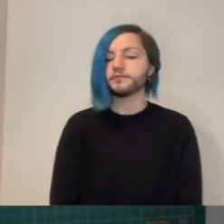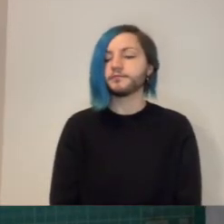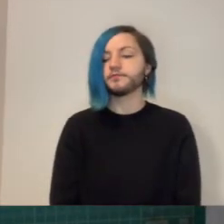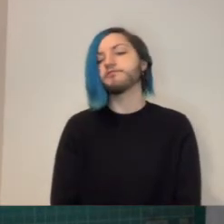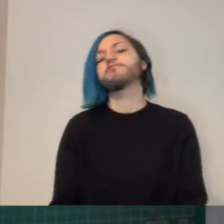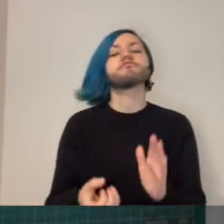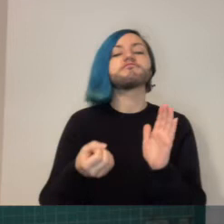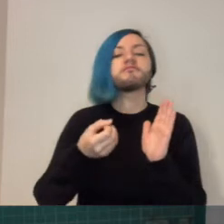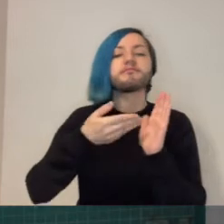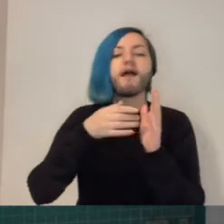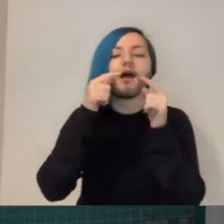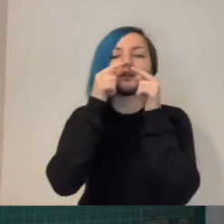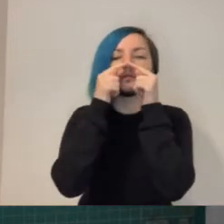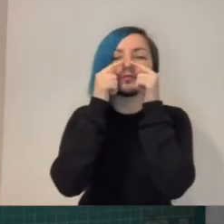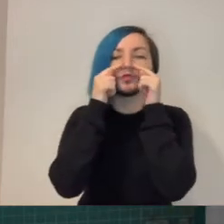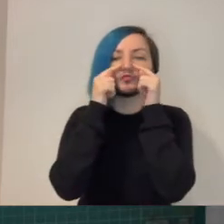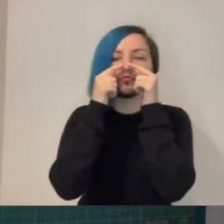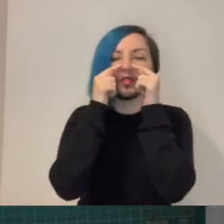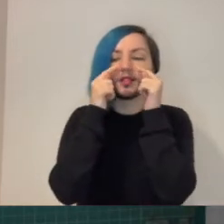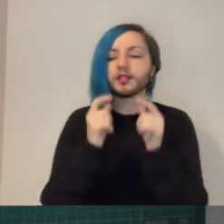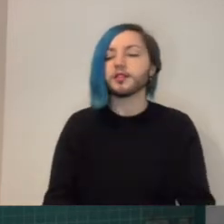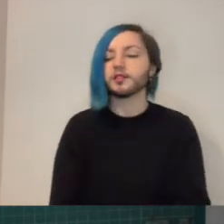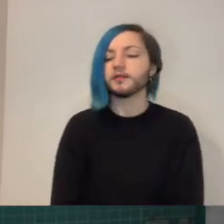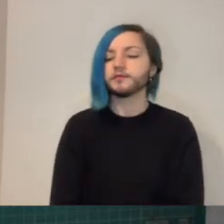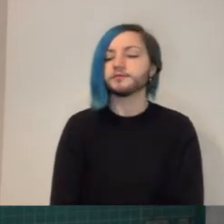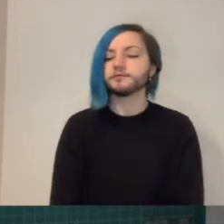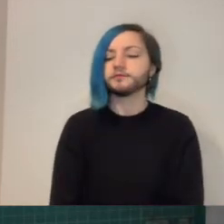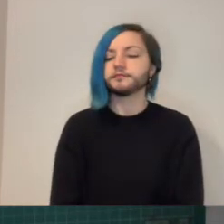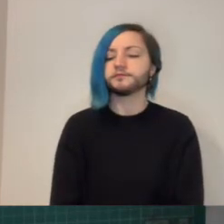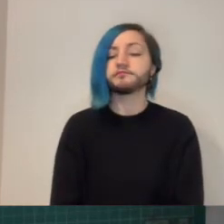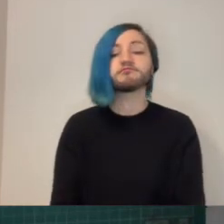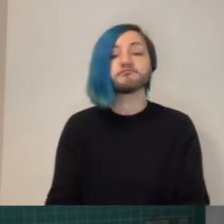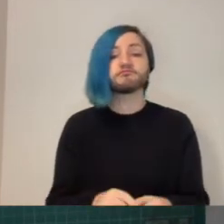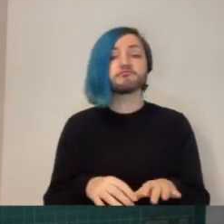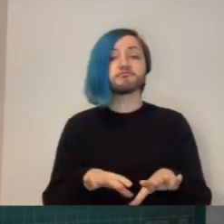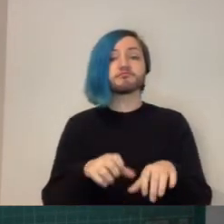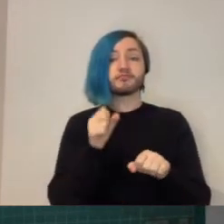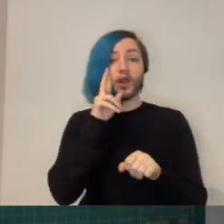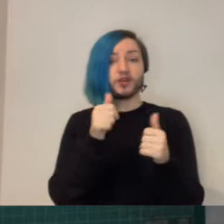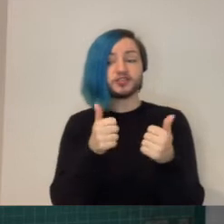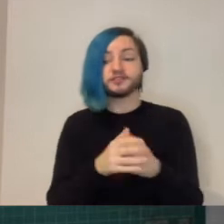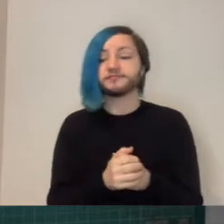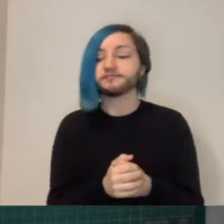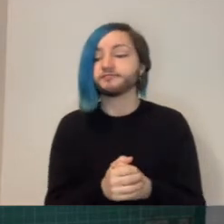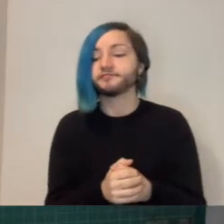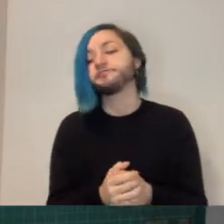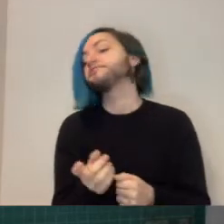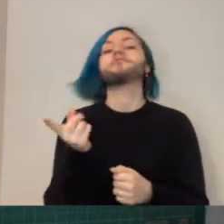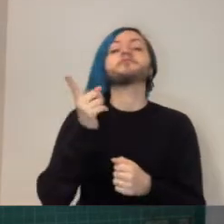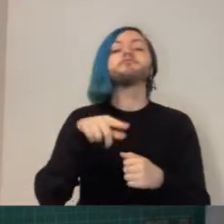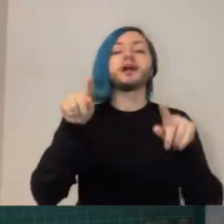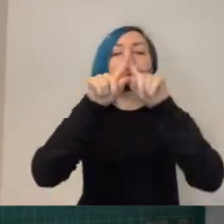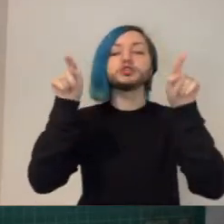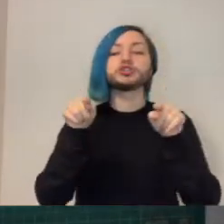And let's put in one of the sides of his nostrils here. So our mask is taking shape. So I'm going to go back to